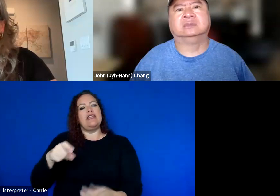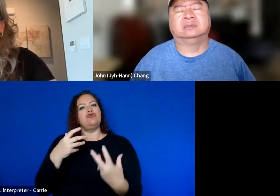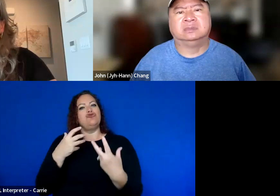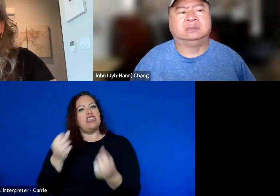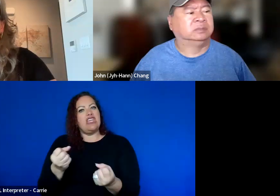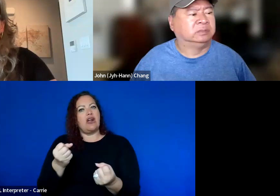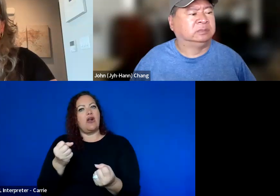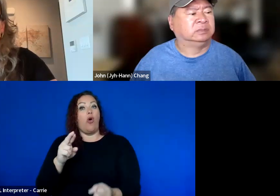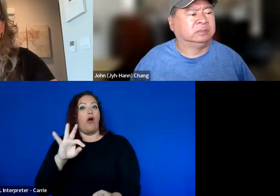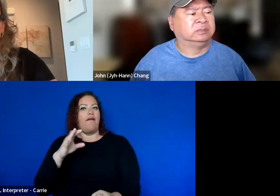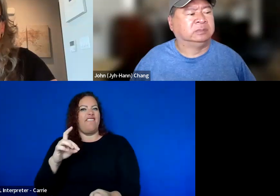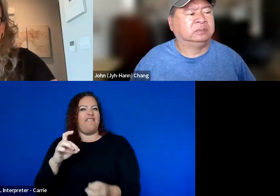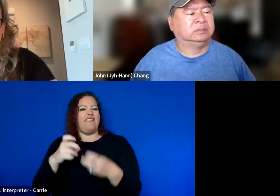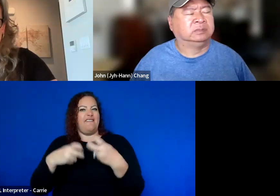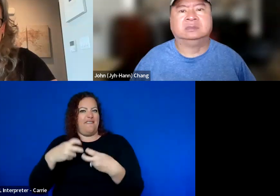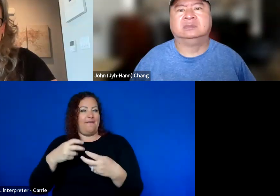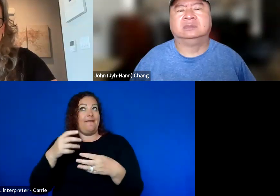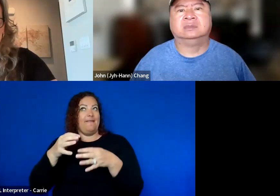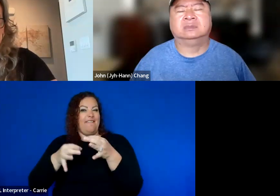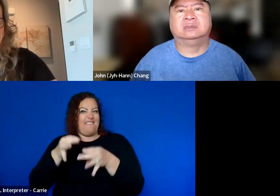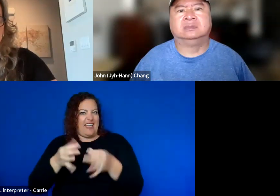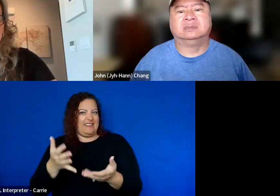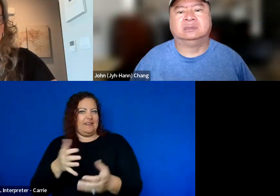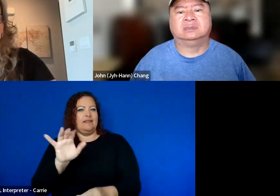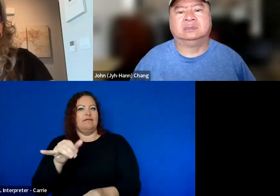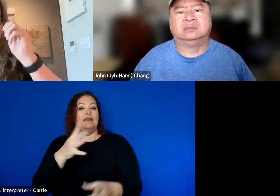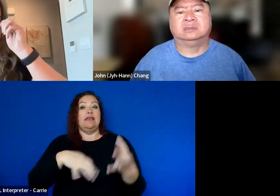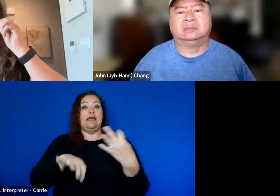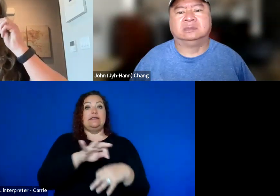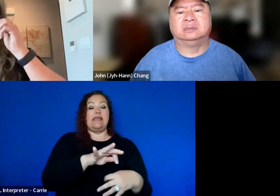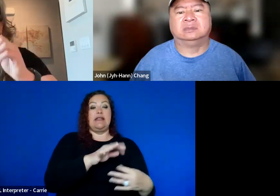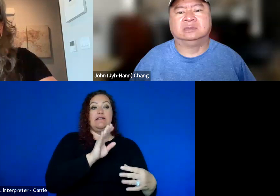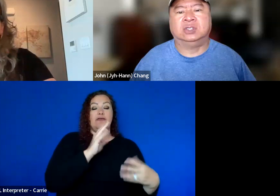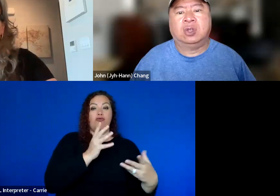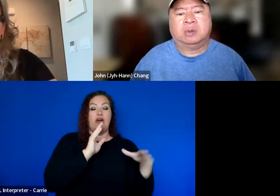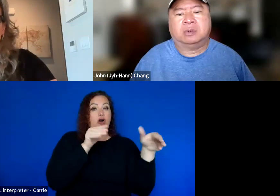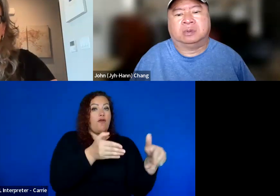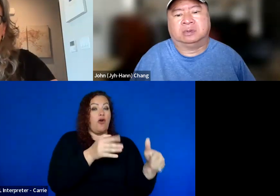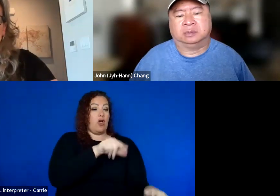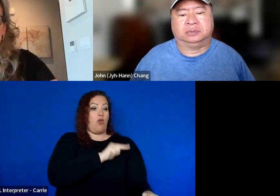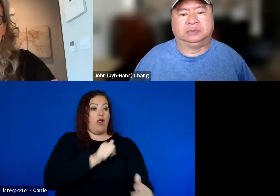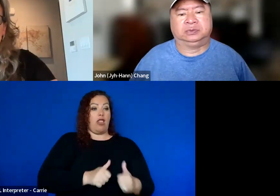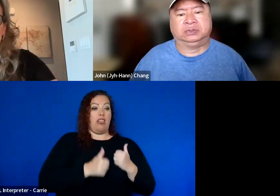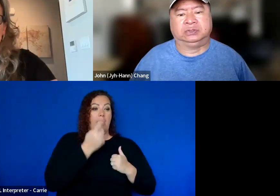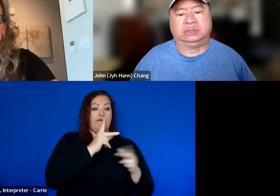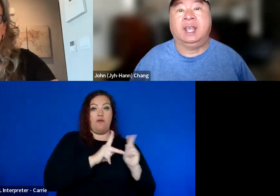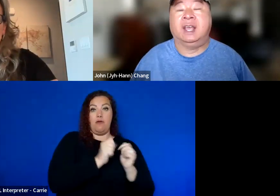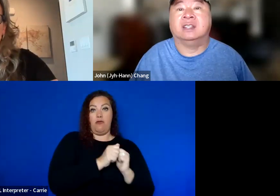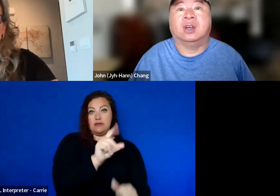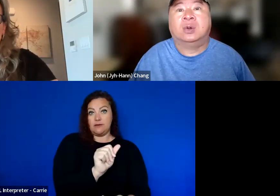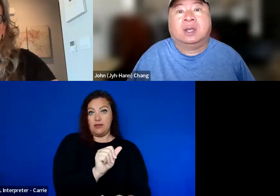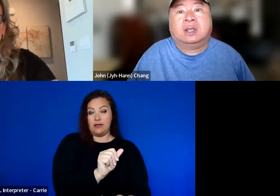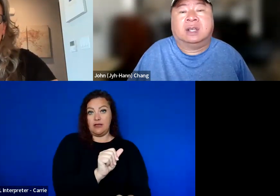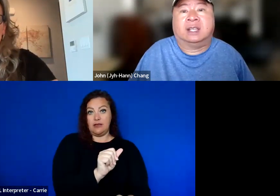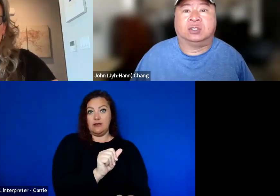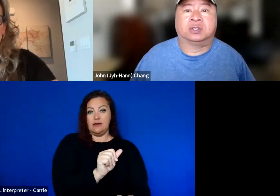or fixed, rather than focusing on quality of life for people with disabilities. Yeah, How